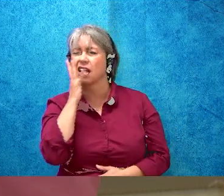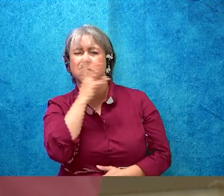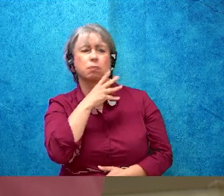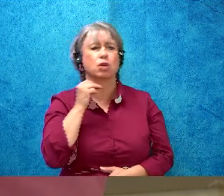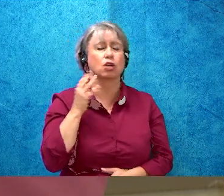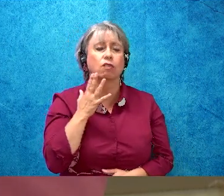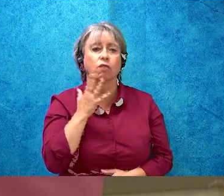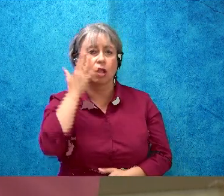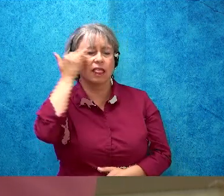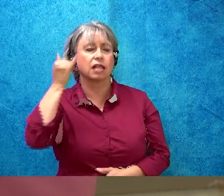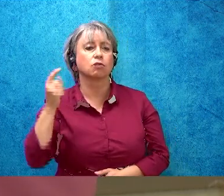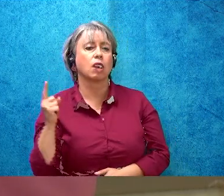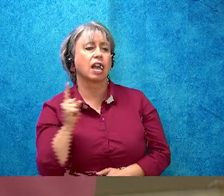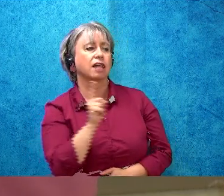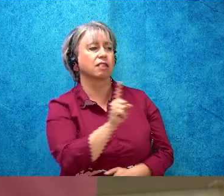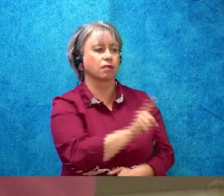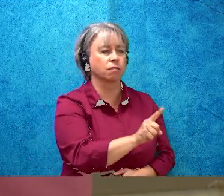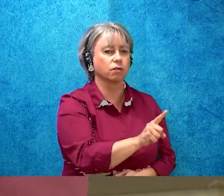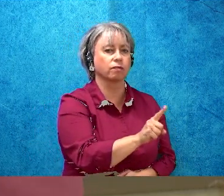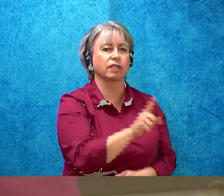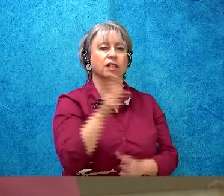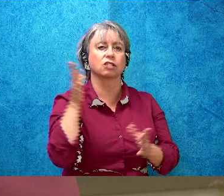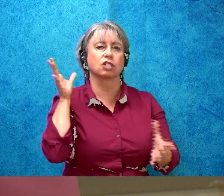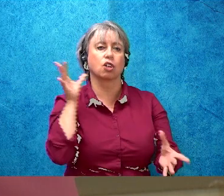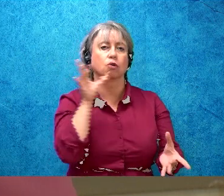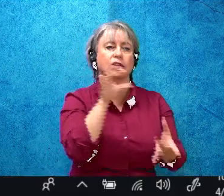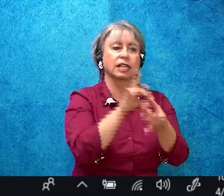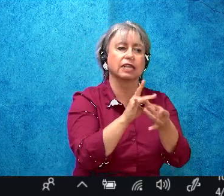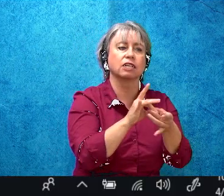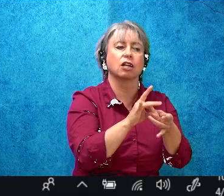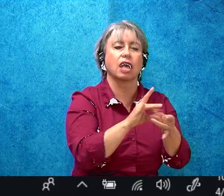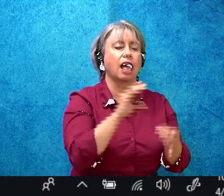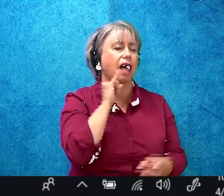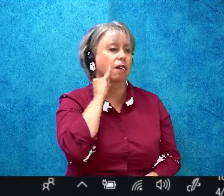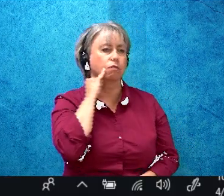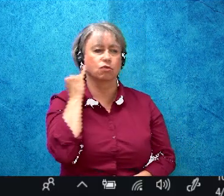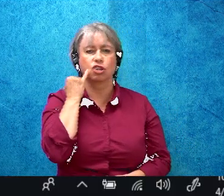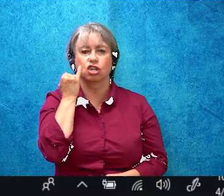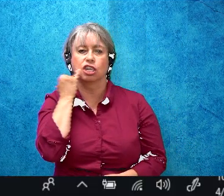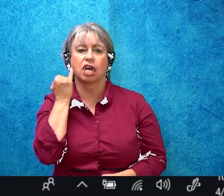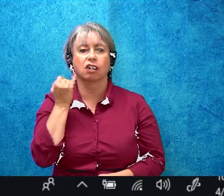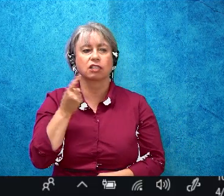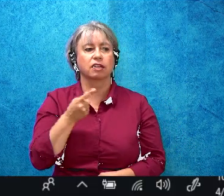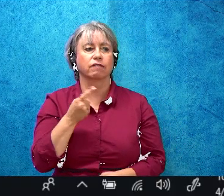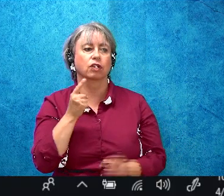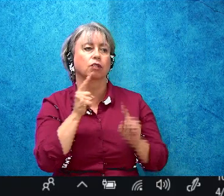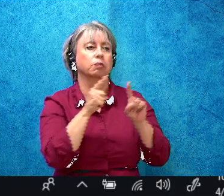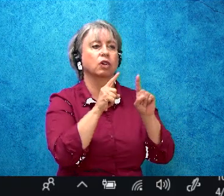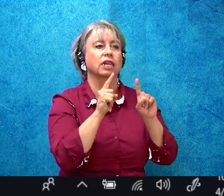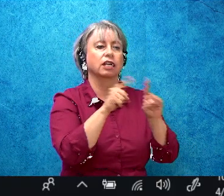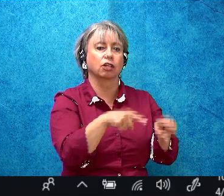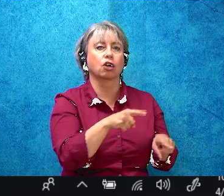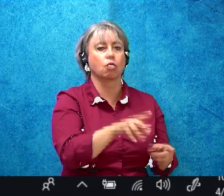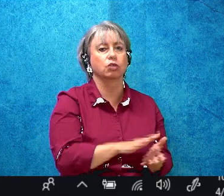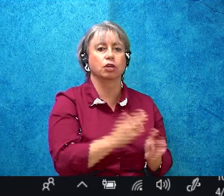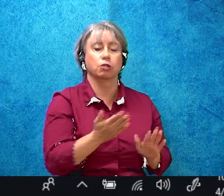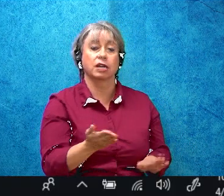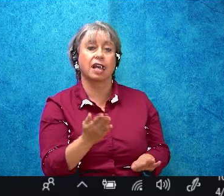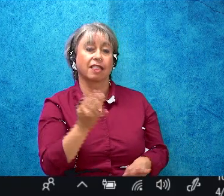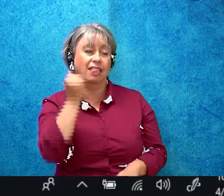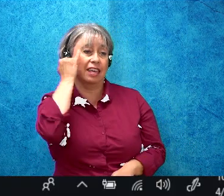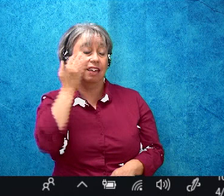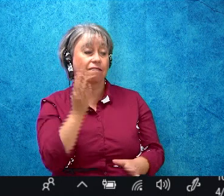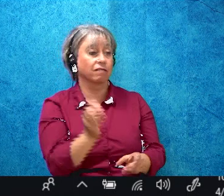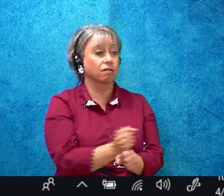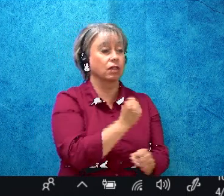her there, okay? So there's this whole connection of, I'm still jealous of you. I'm going to try to send you to your death, but in the event that you do pop out on the